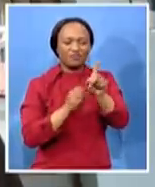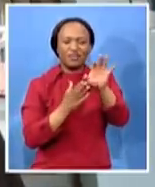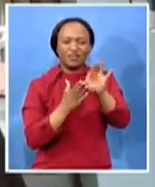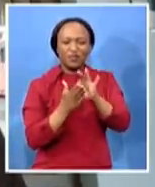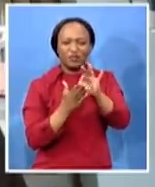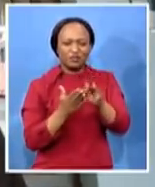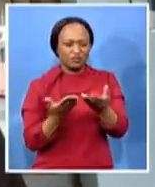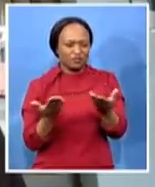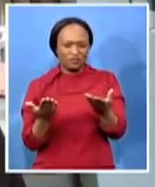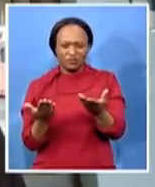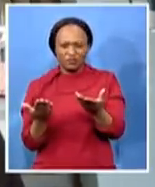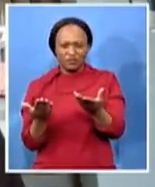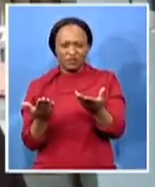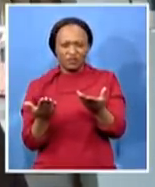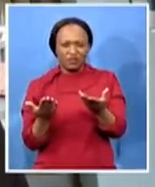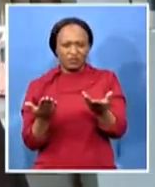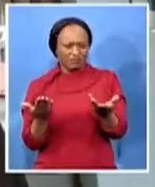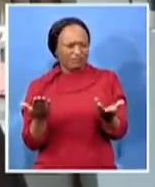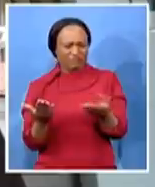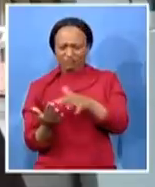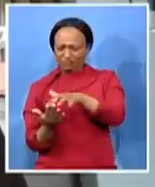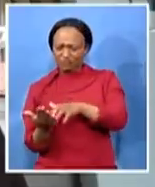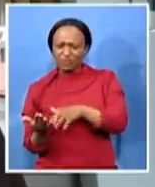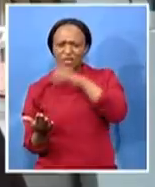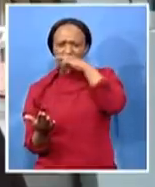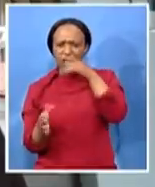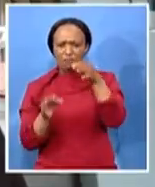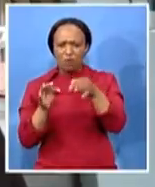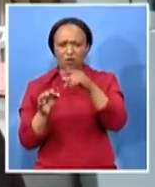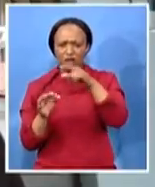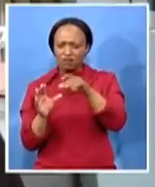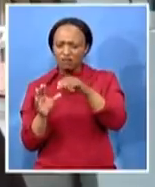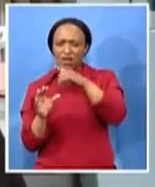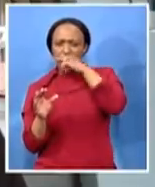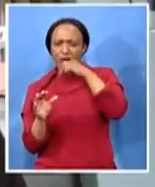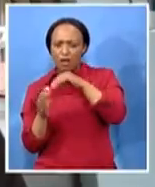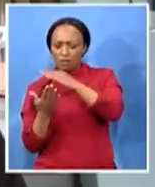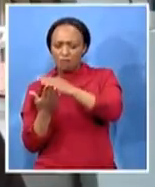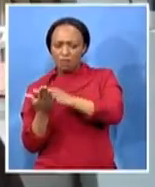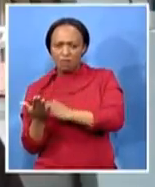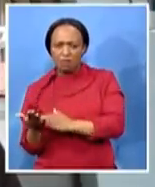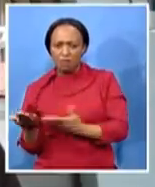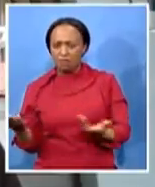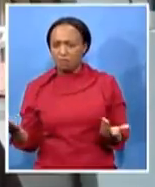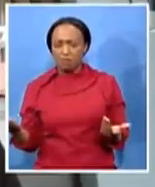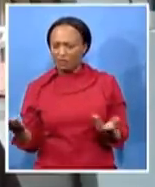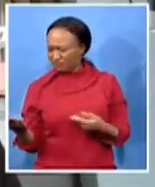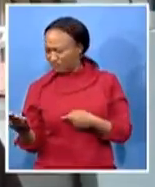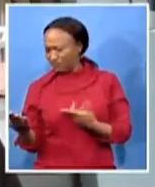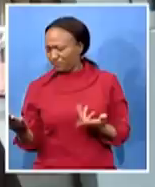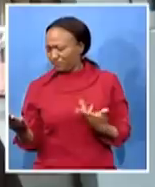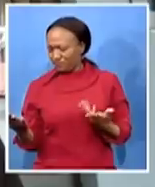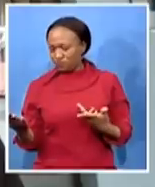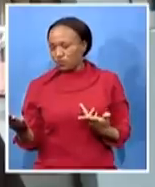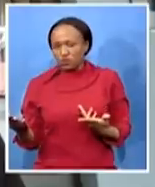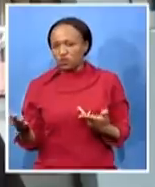not appealing enough. I'm not sure if the Mashaba menu or the addition of Mashaba might be attractive enough,